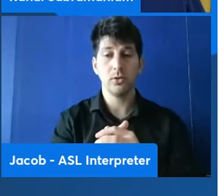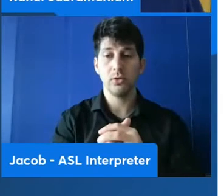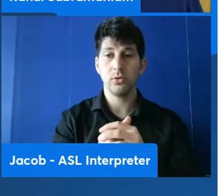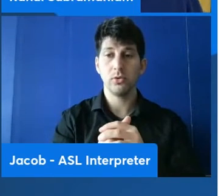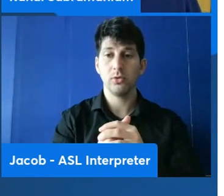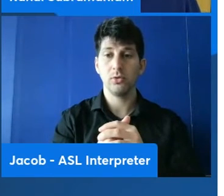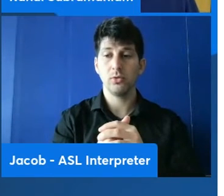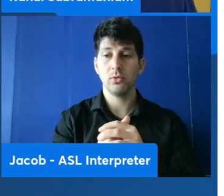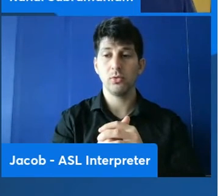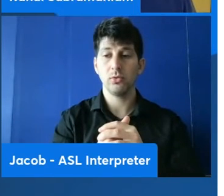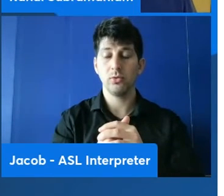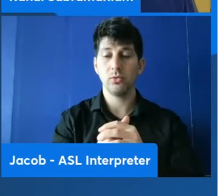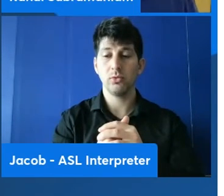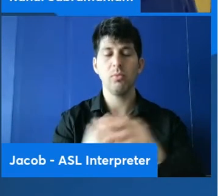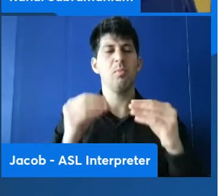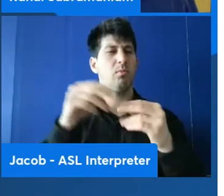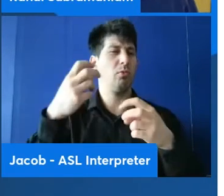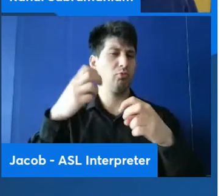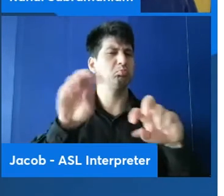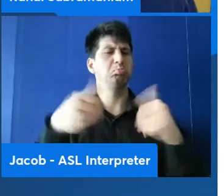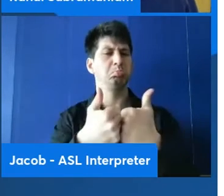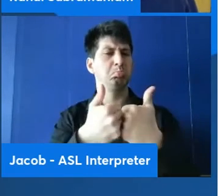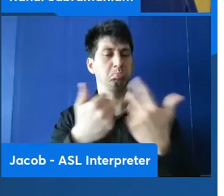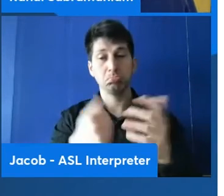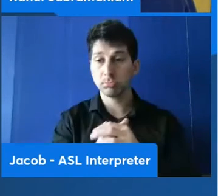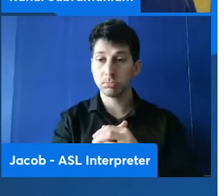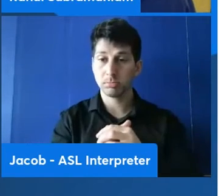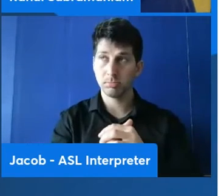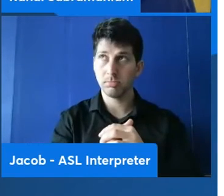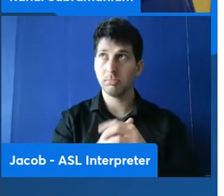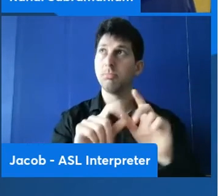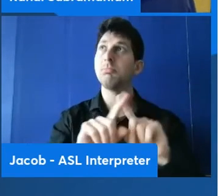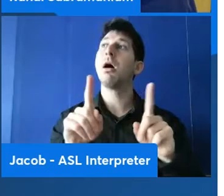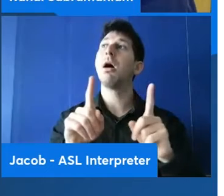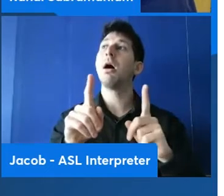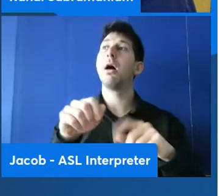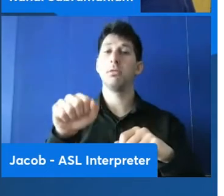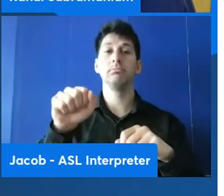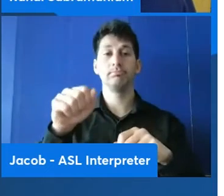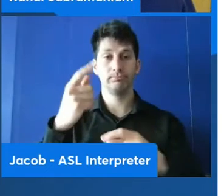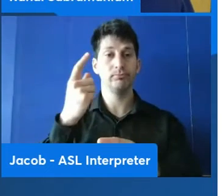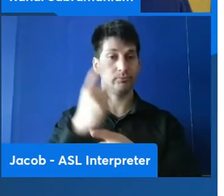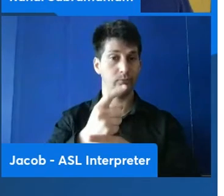It is just a little harder to do, but it's definitely a step in the right